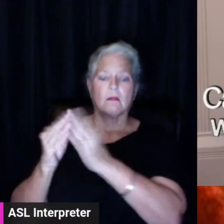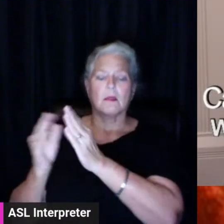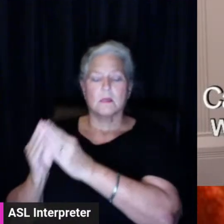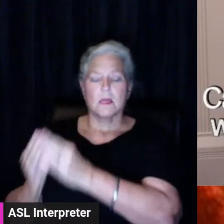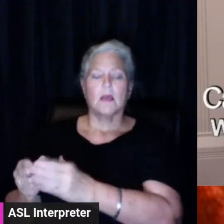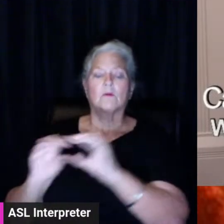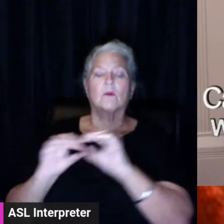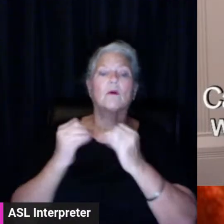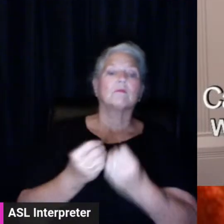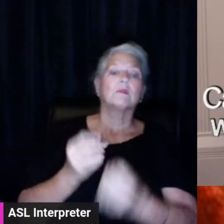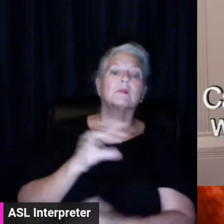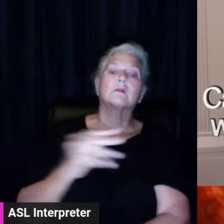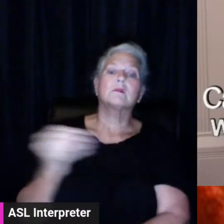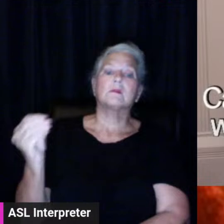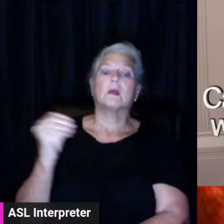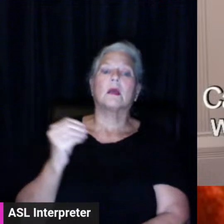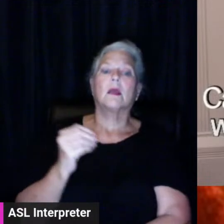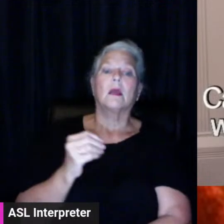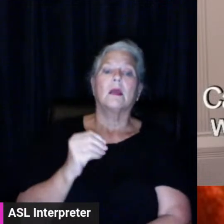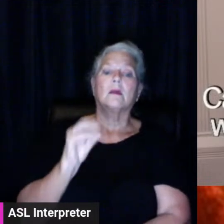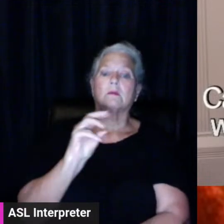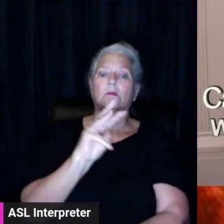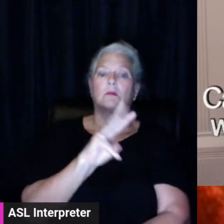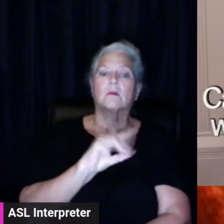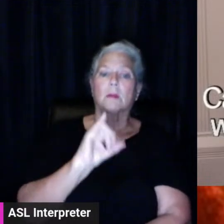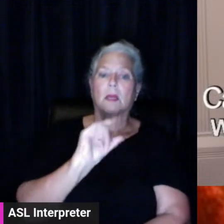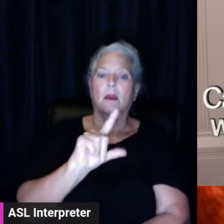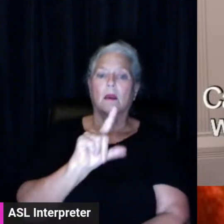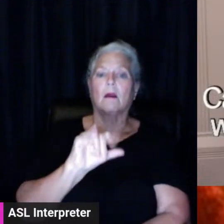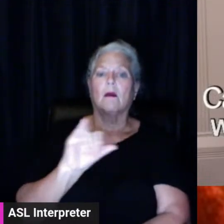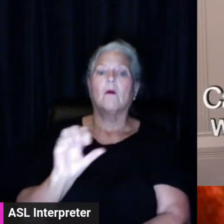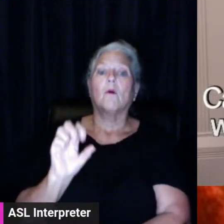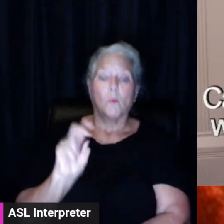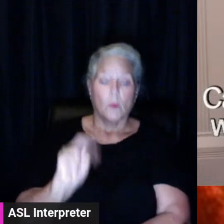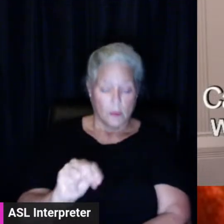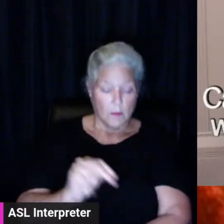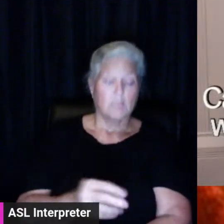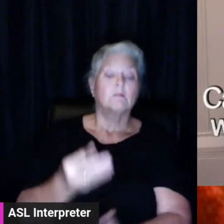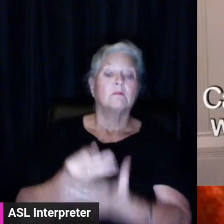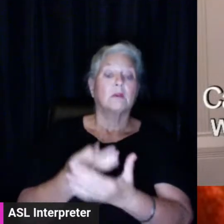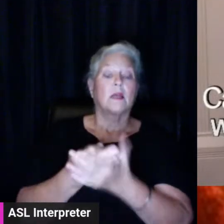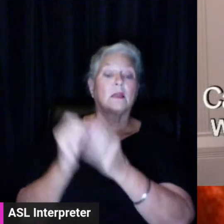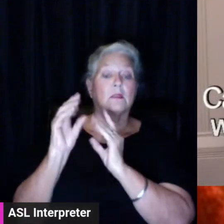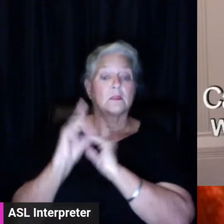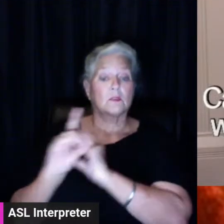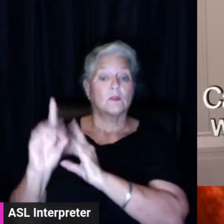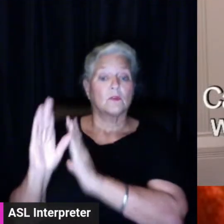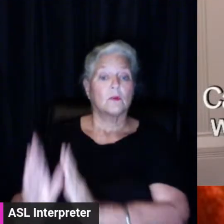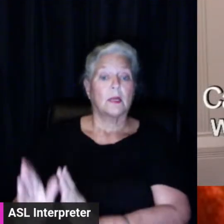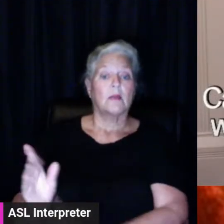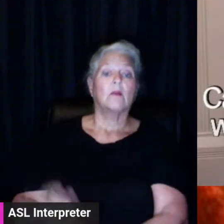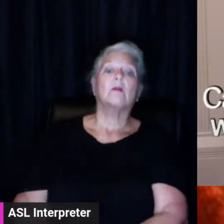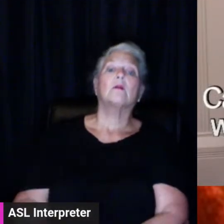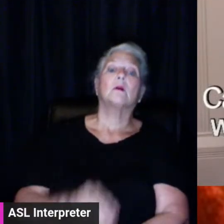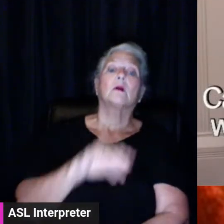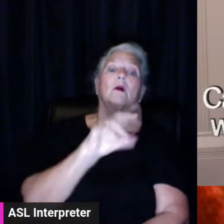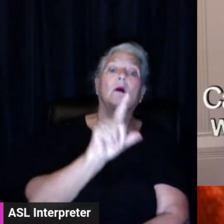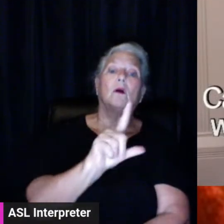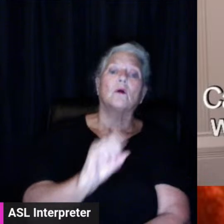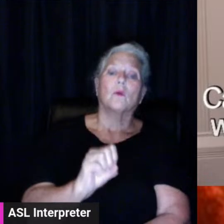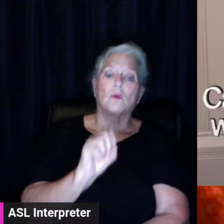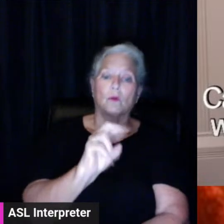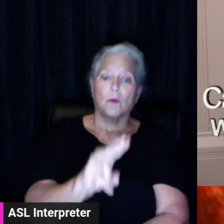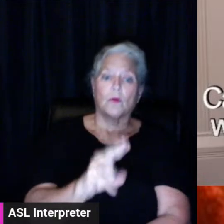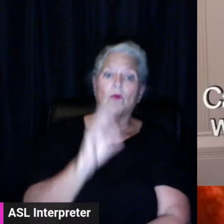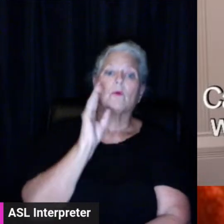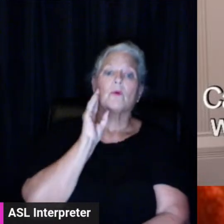will represent the finance department as the finance director. Lou Jutras will represent information systems. And Mike Loughran was voted